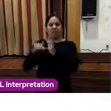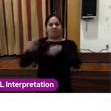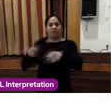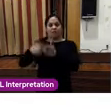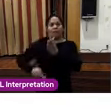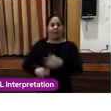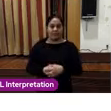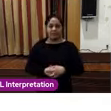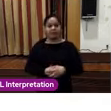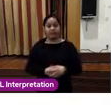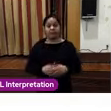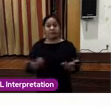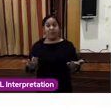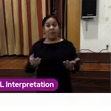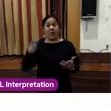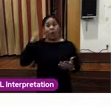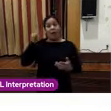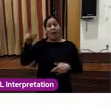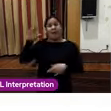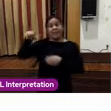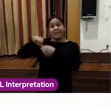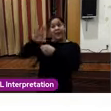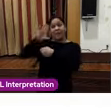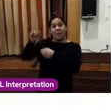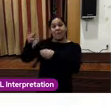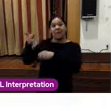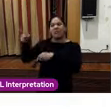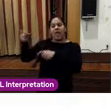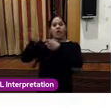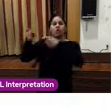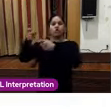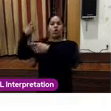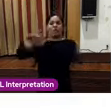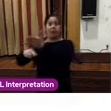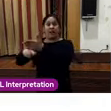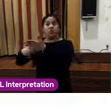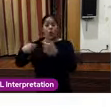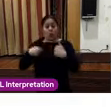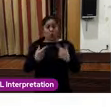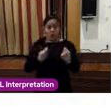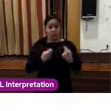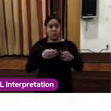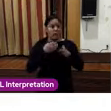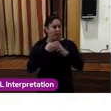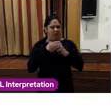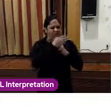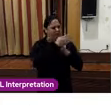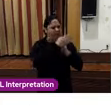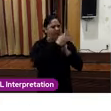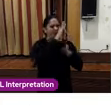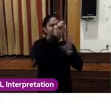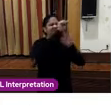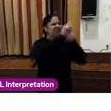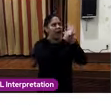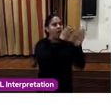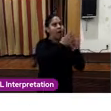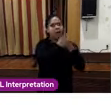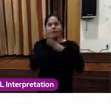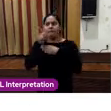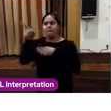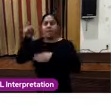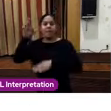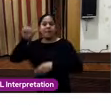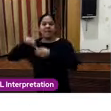price because they're setting the price. So we need to go after them. And because you wipe that gas